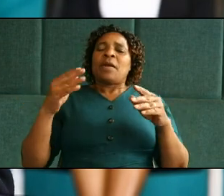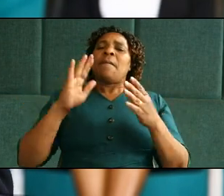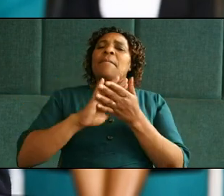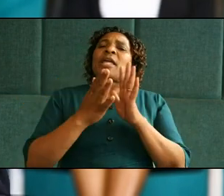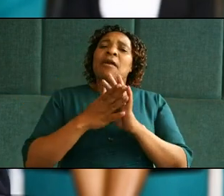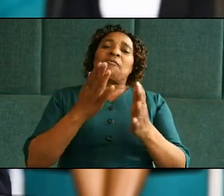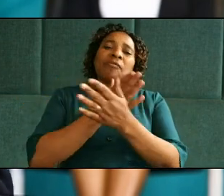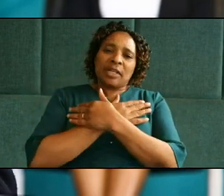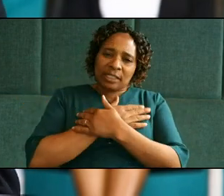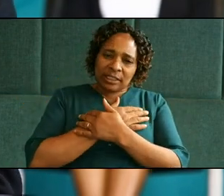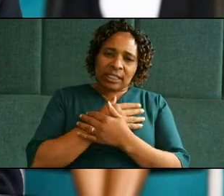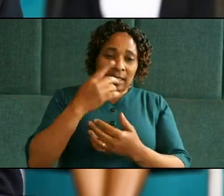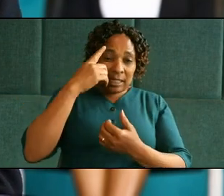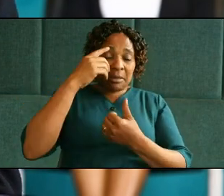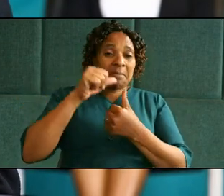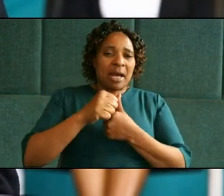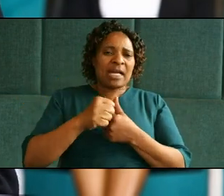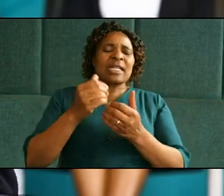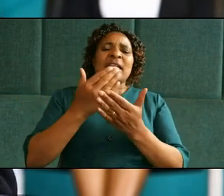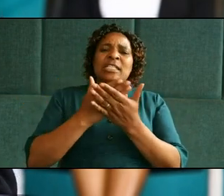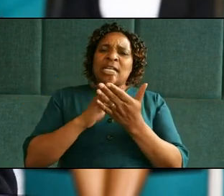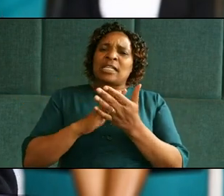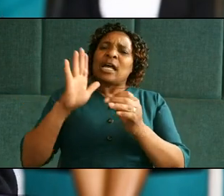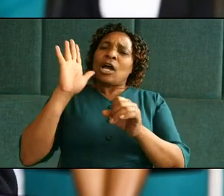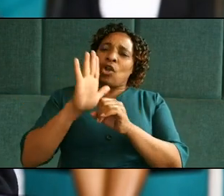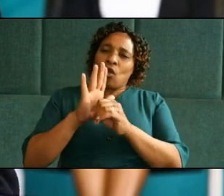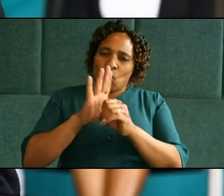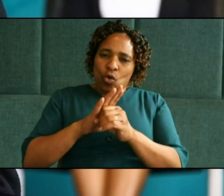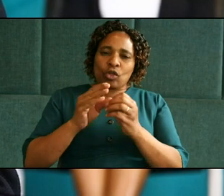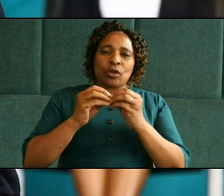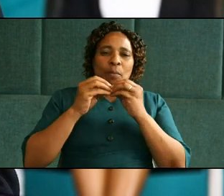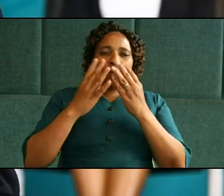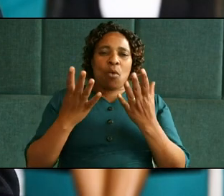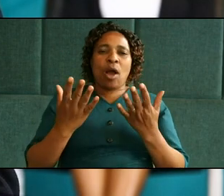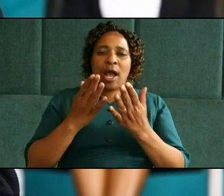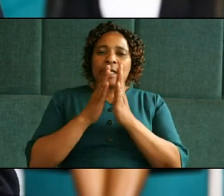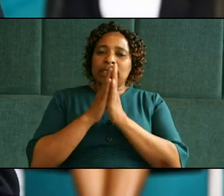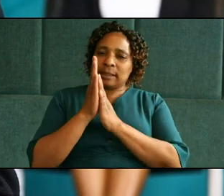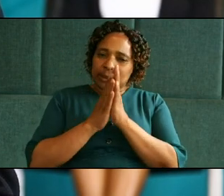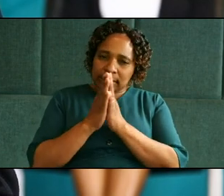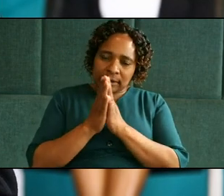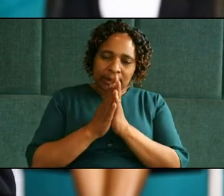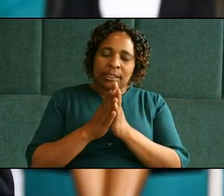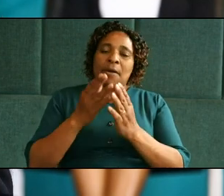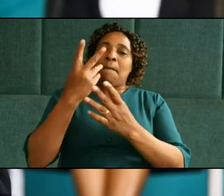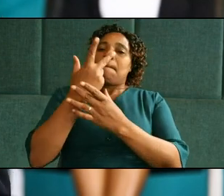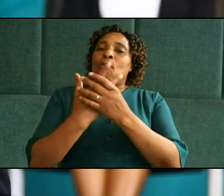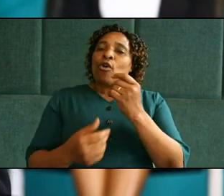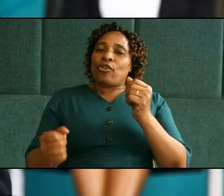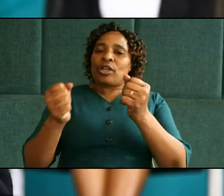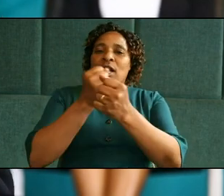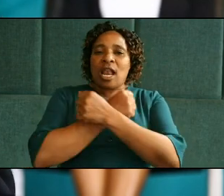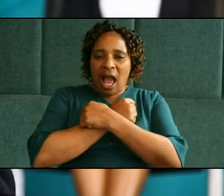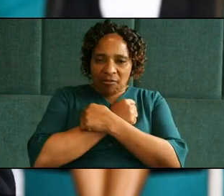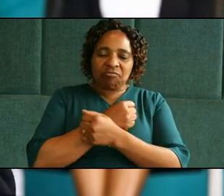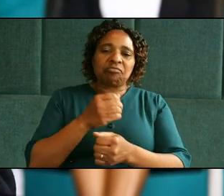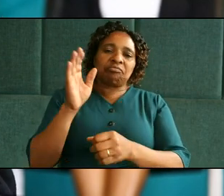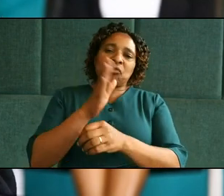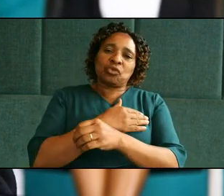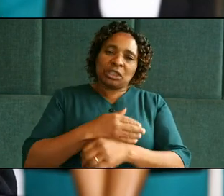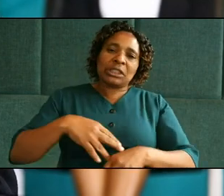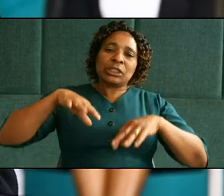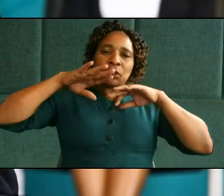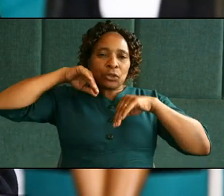friends, they began to realize that they shared a lot more interests. They both loved music, they both loved dogs, they both loved